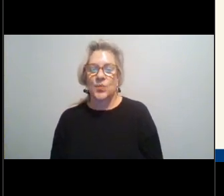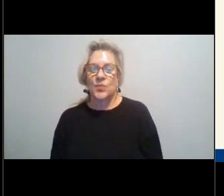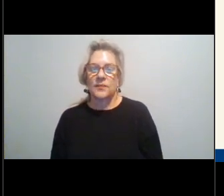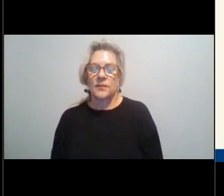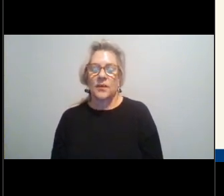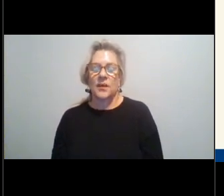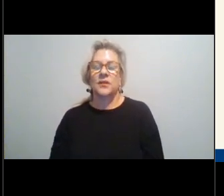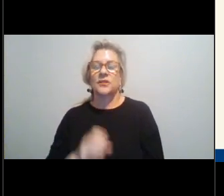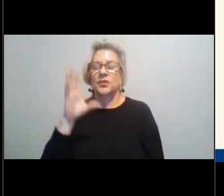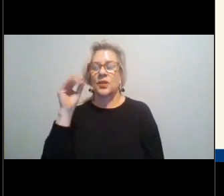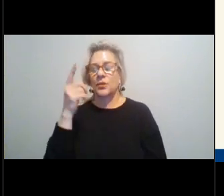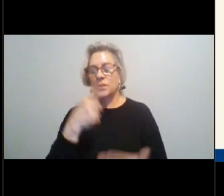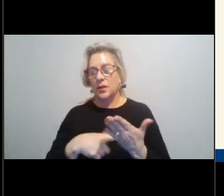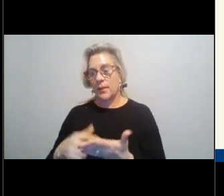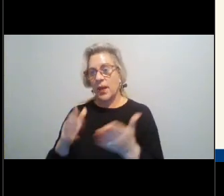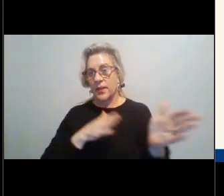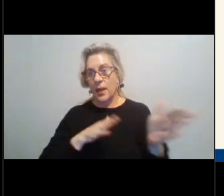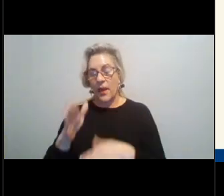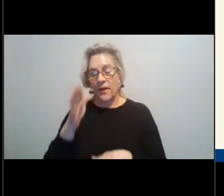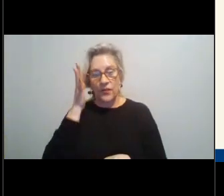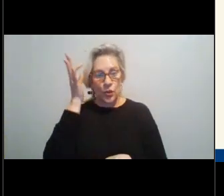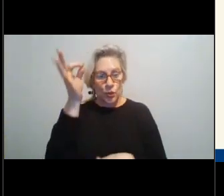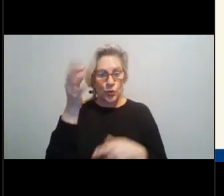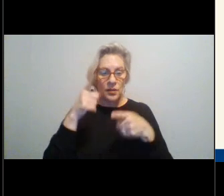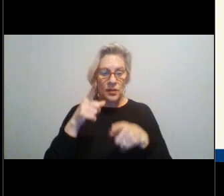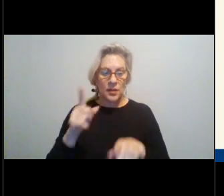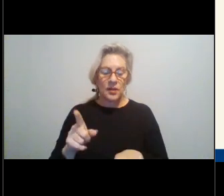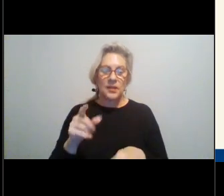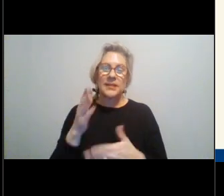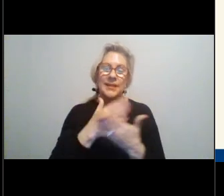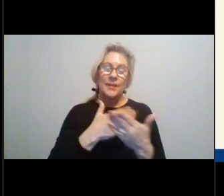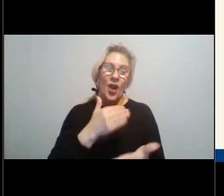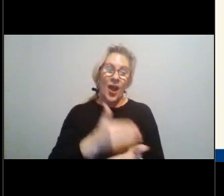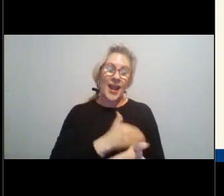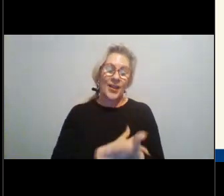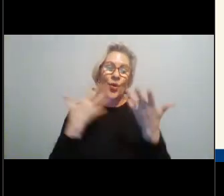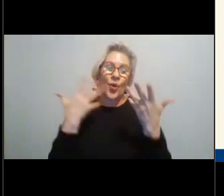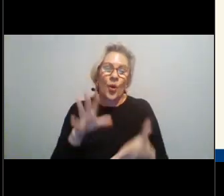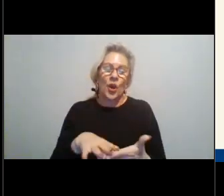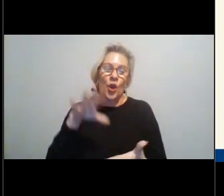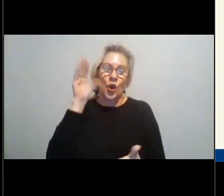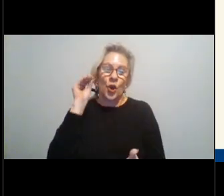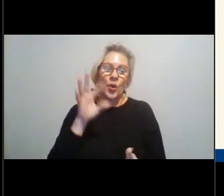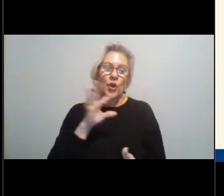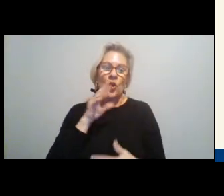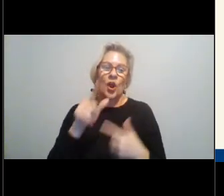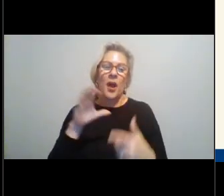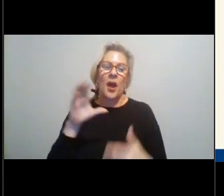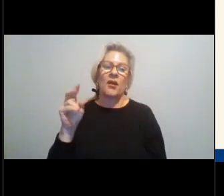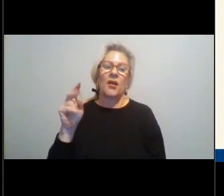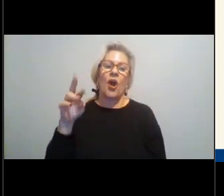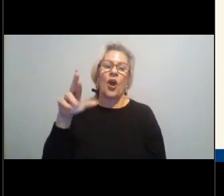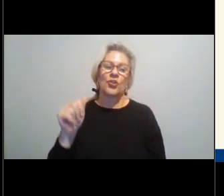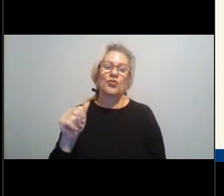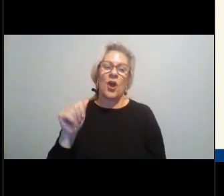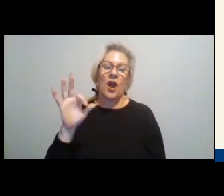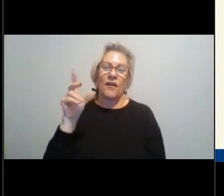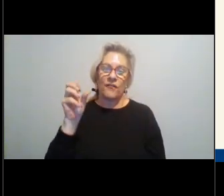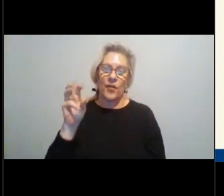So when we talk about the planning for the future incidents, it goes into some of our lessons learned as well. We did talk about the contraflow, so I won't hit that again.